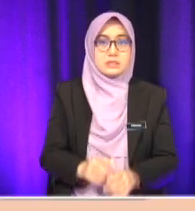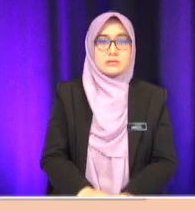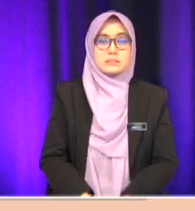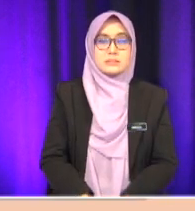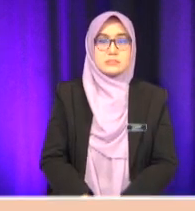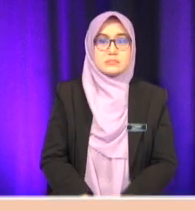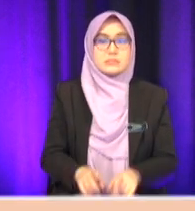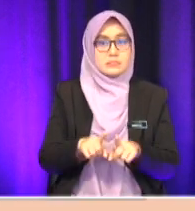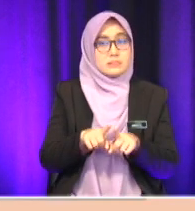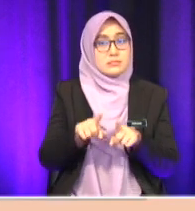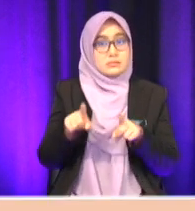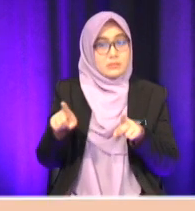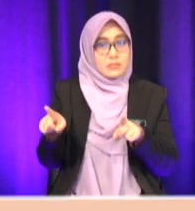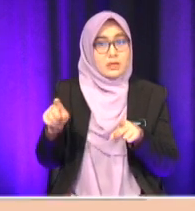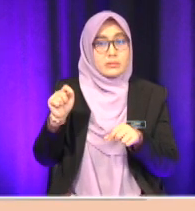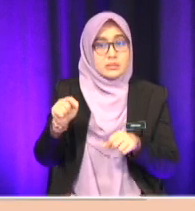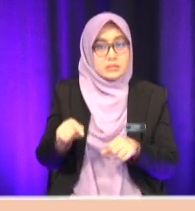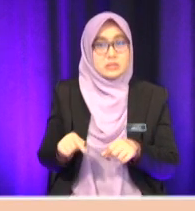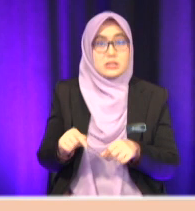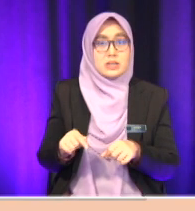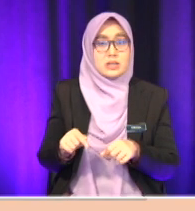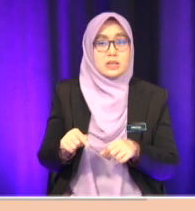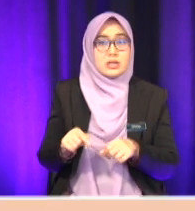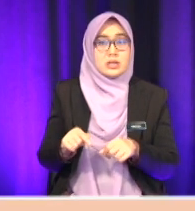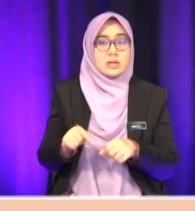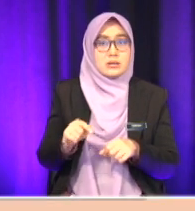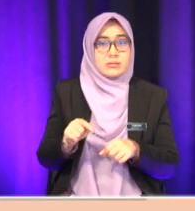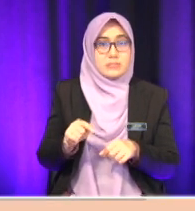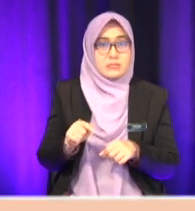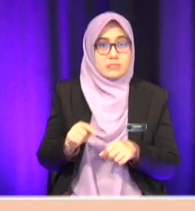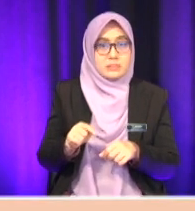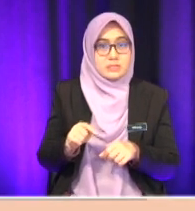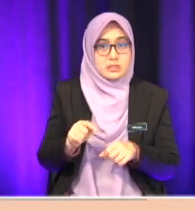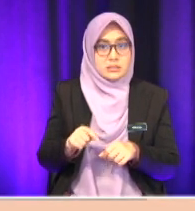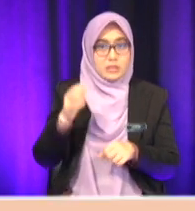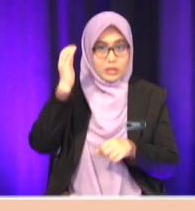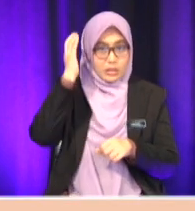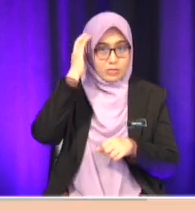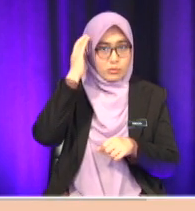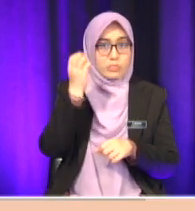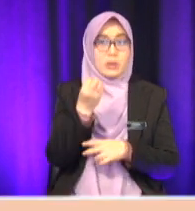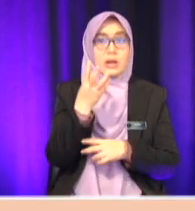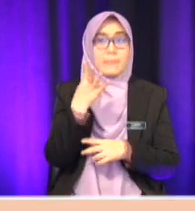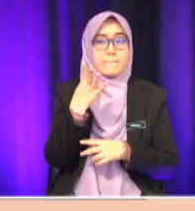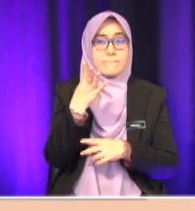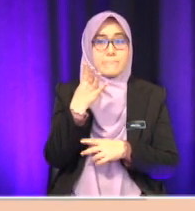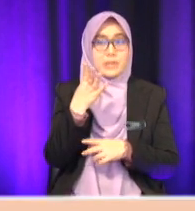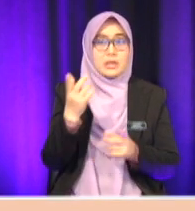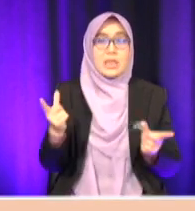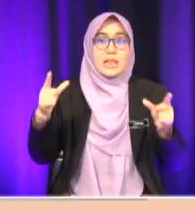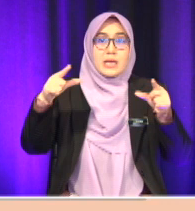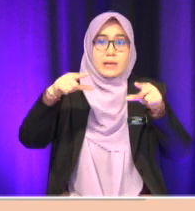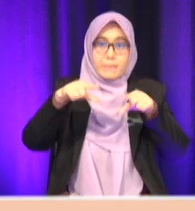you have to beware of the word limit you can write in the blank. Okay, the